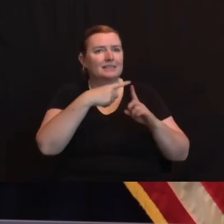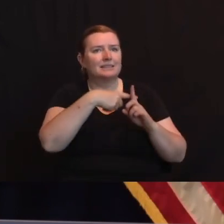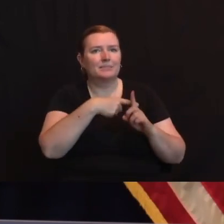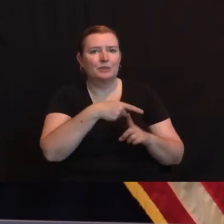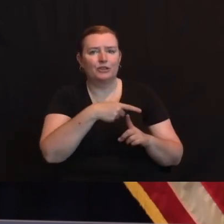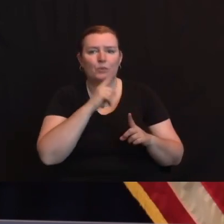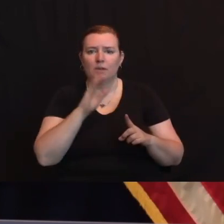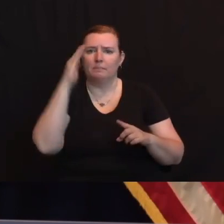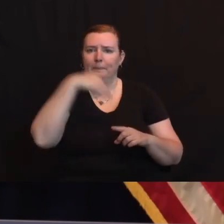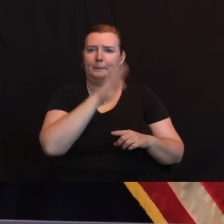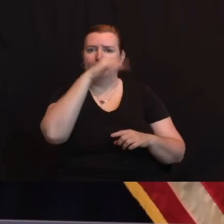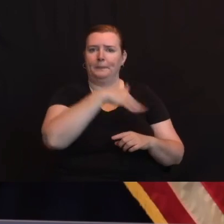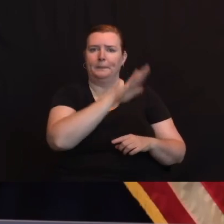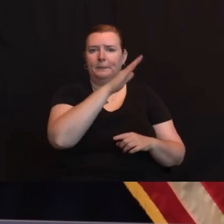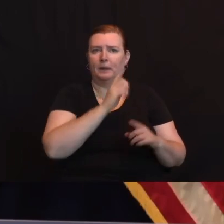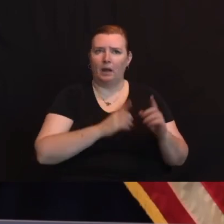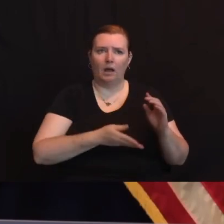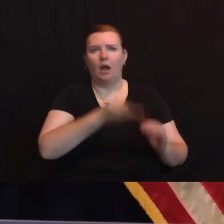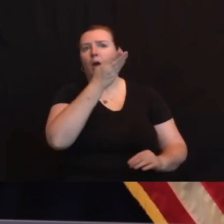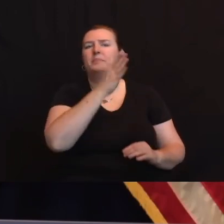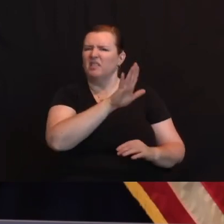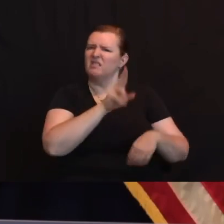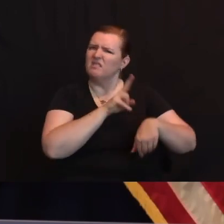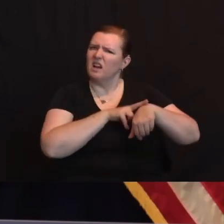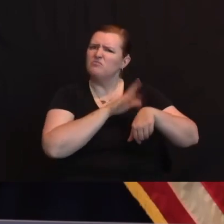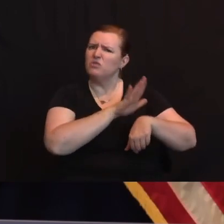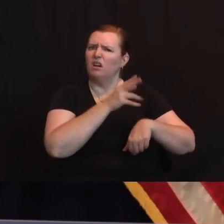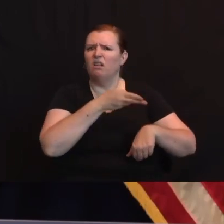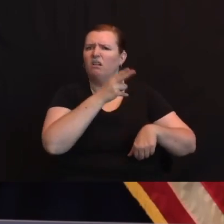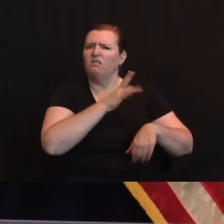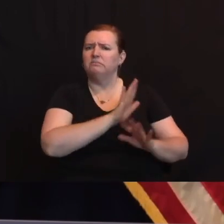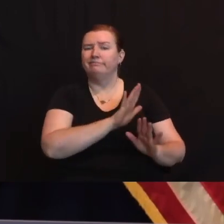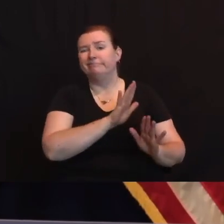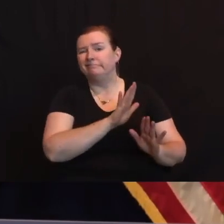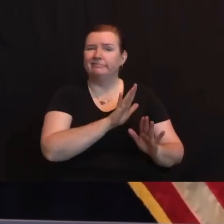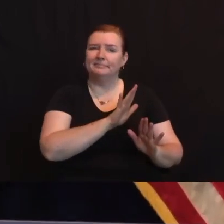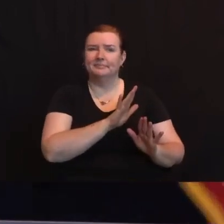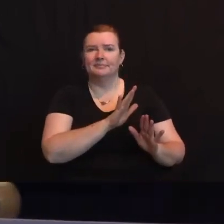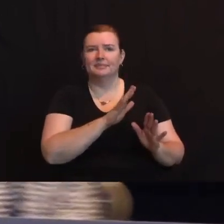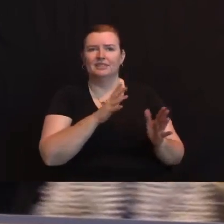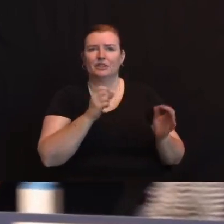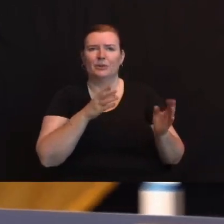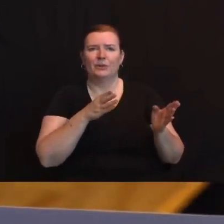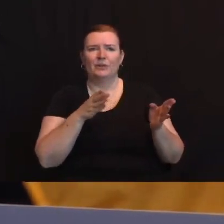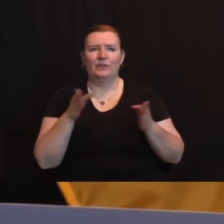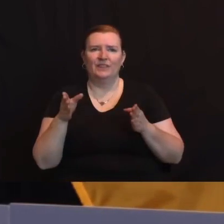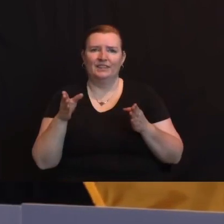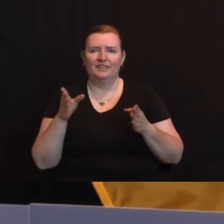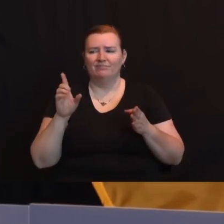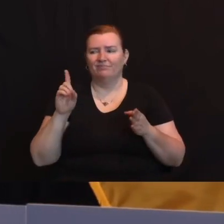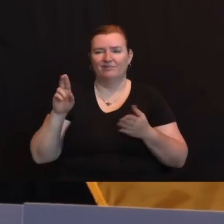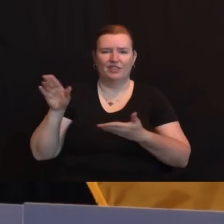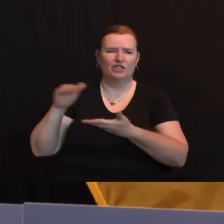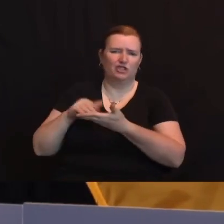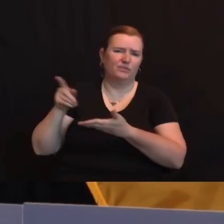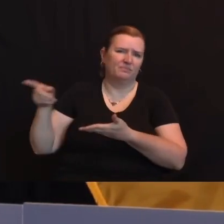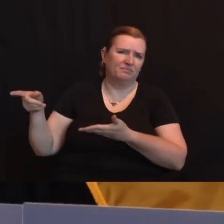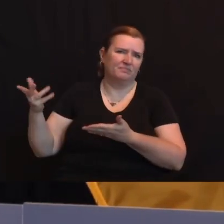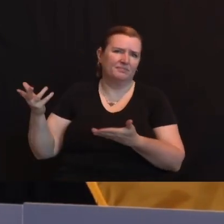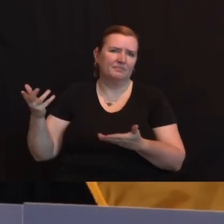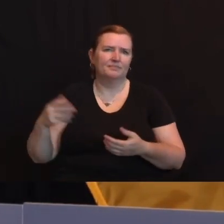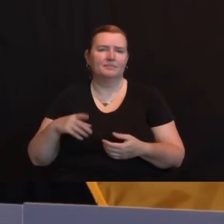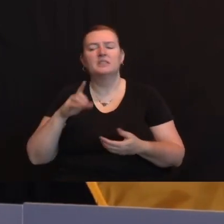higher. I don't know whether I'm going to defer to the doctor. With temperature checks, that's